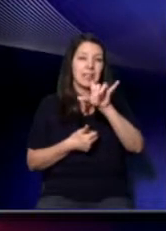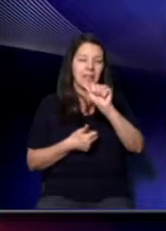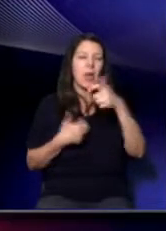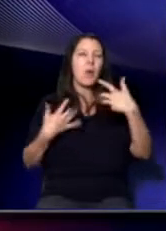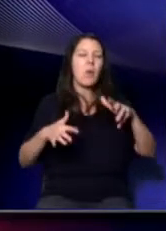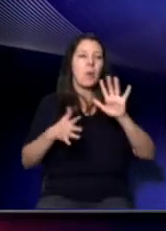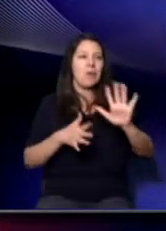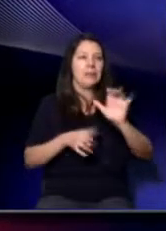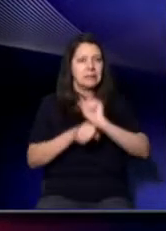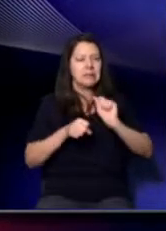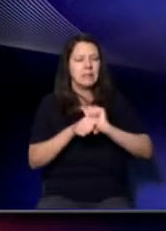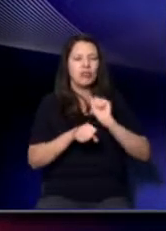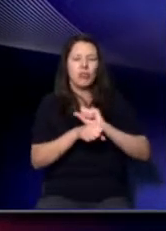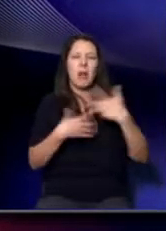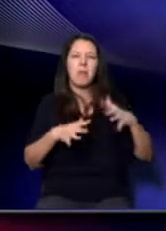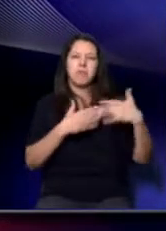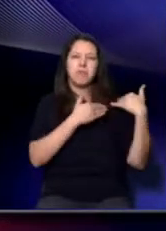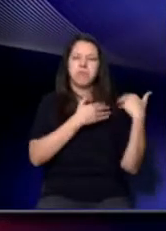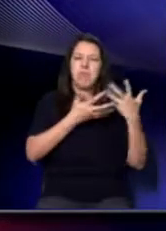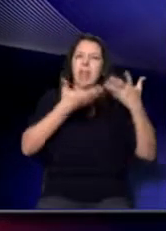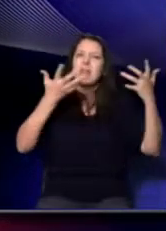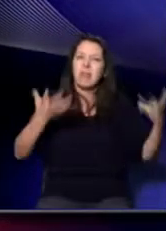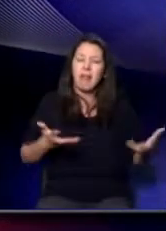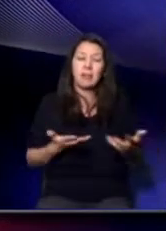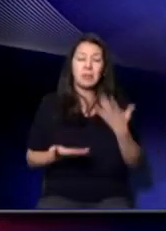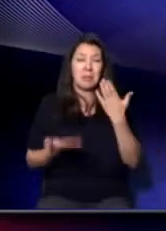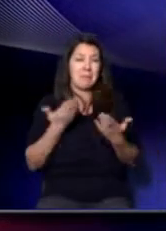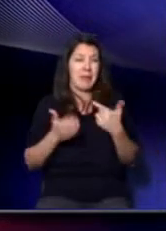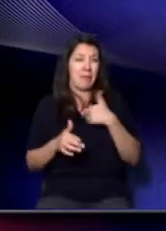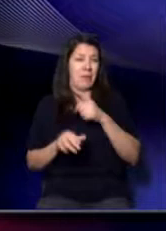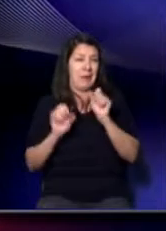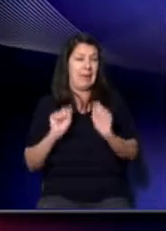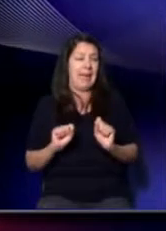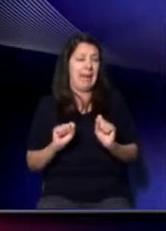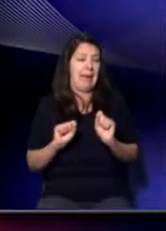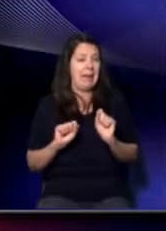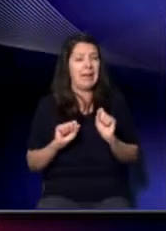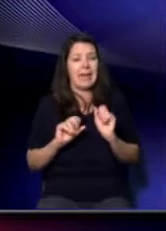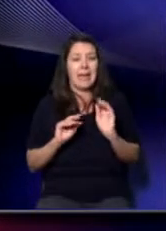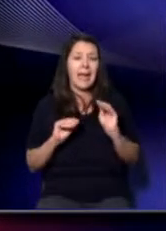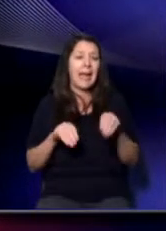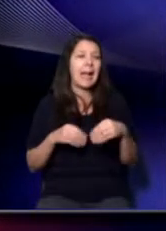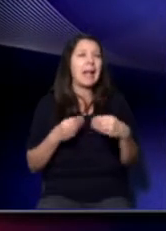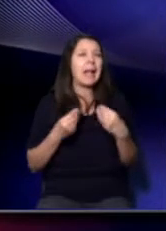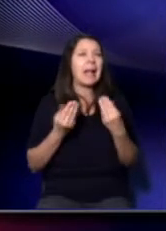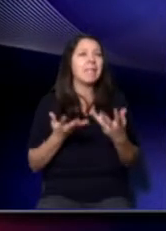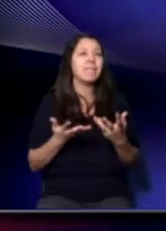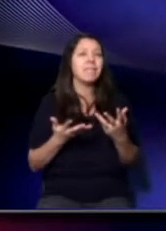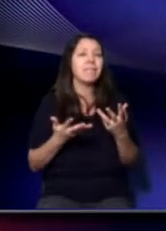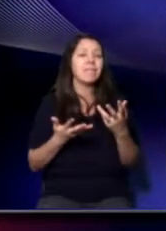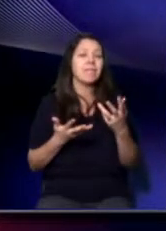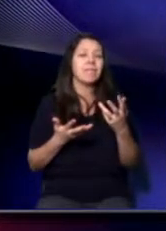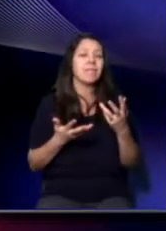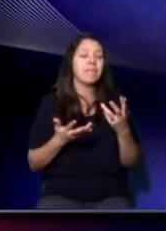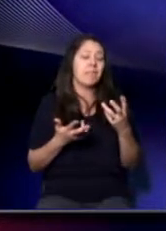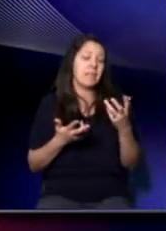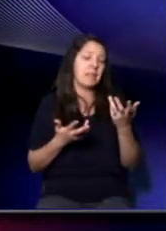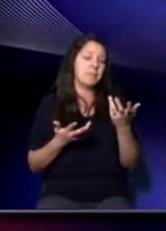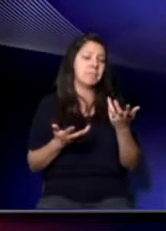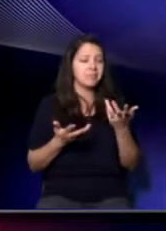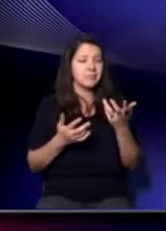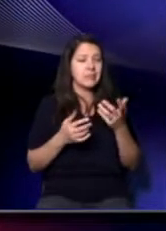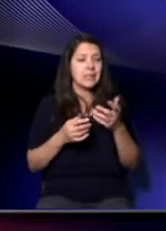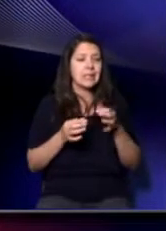So is there any way that we can definitely maybe give them an extension where we can